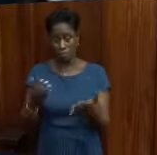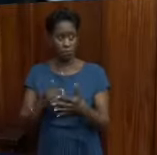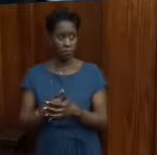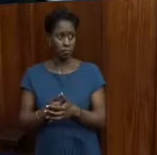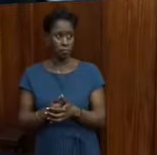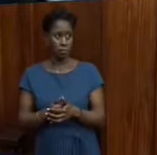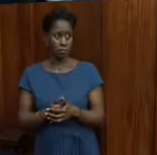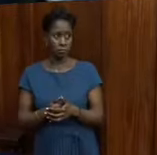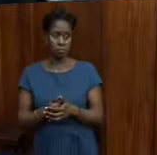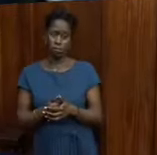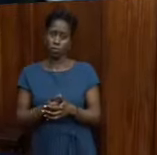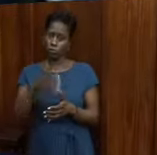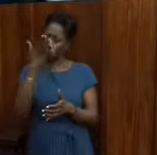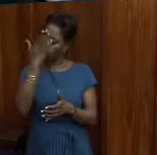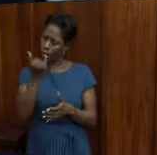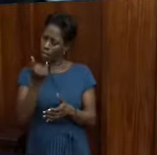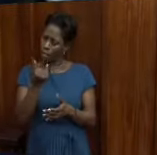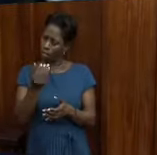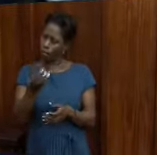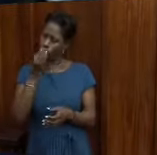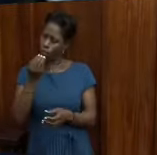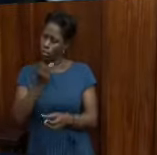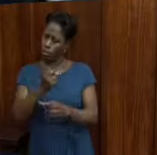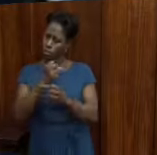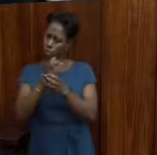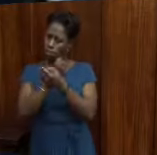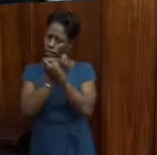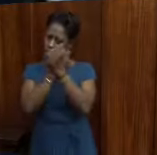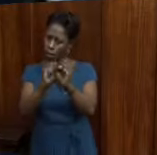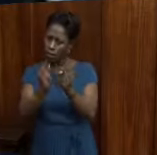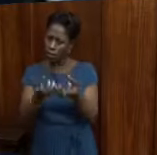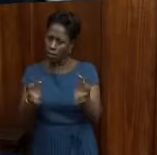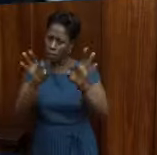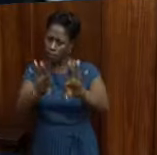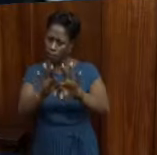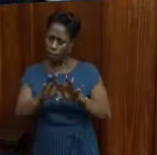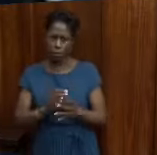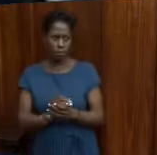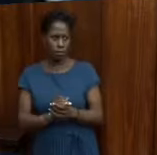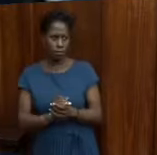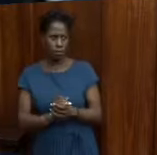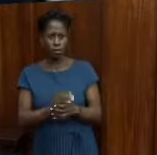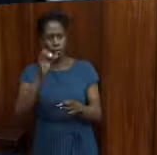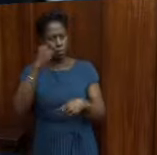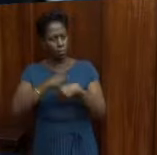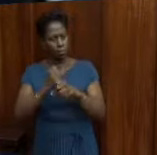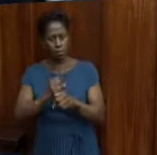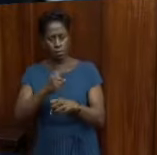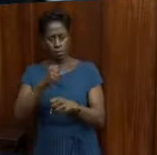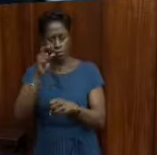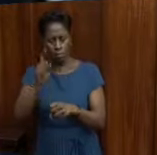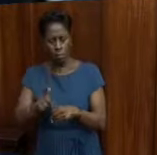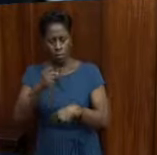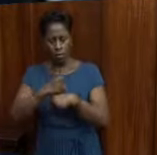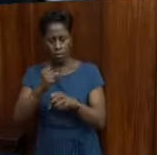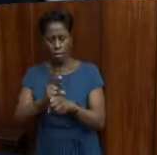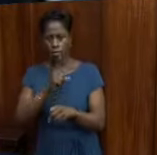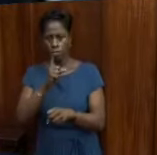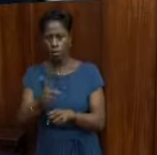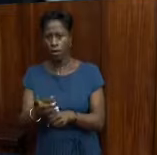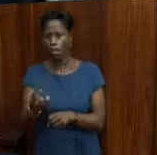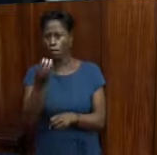of food security to our country? It's about guaranteeing access to food at affordable prices to everyone, ensuring